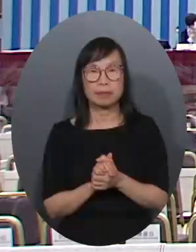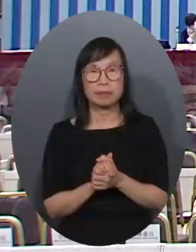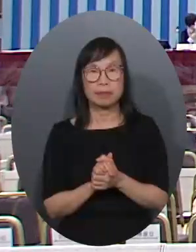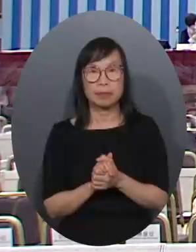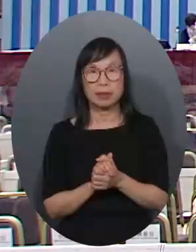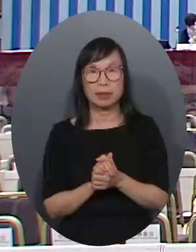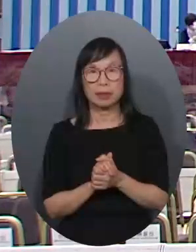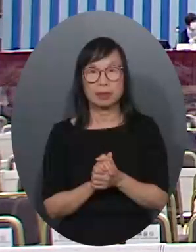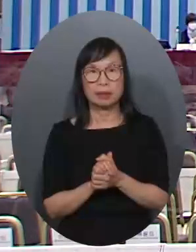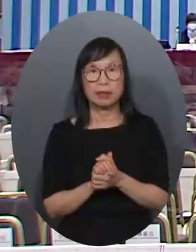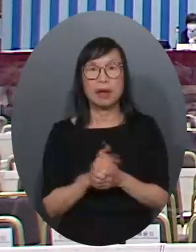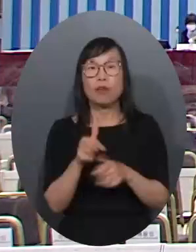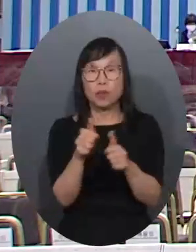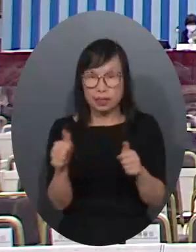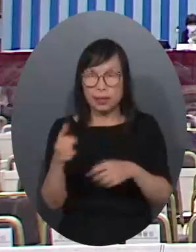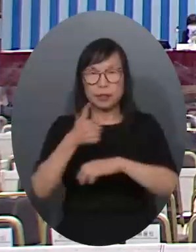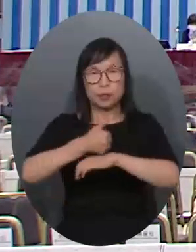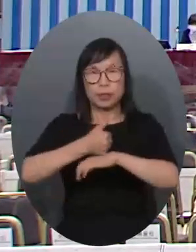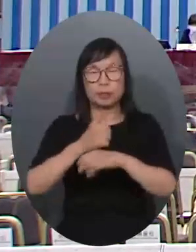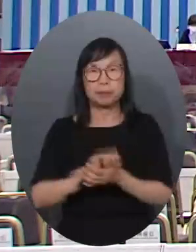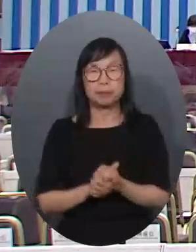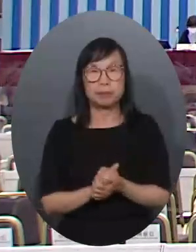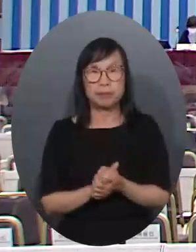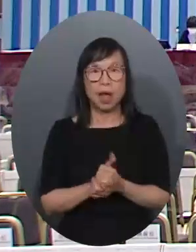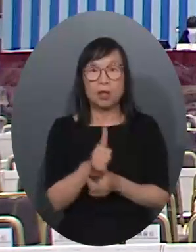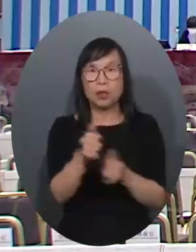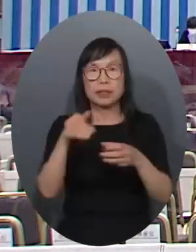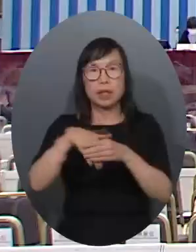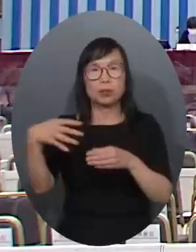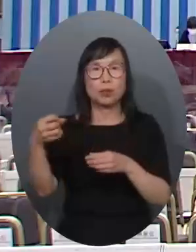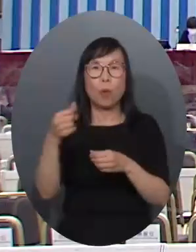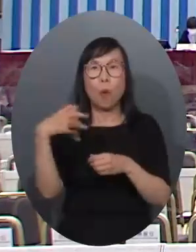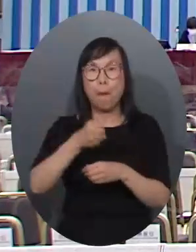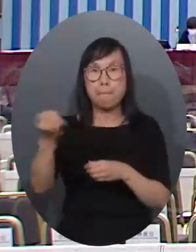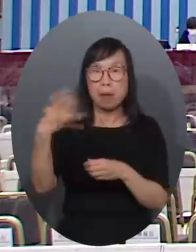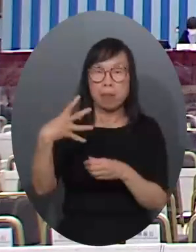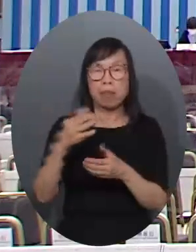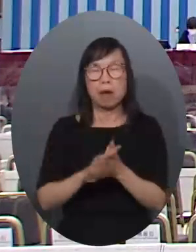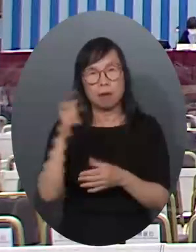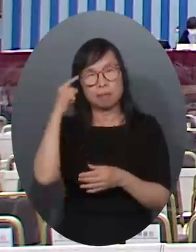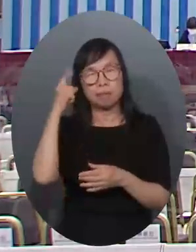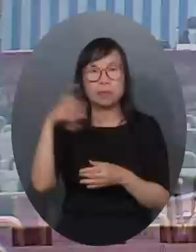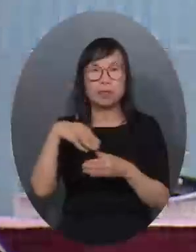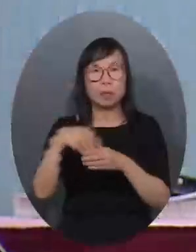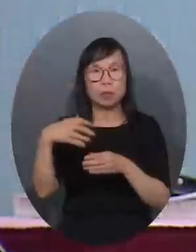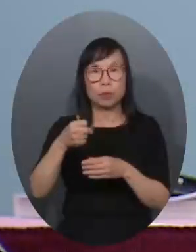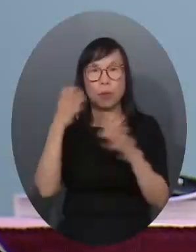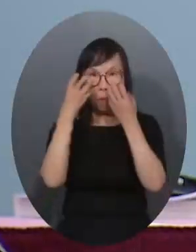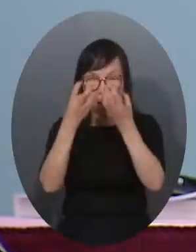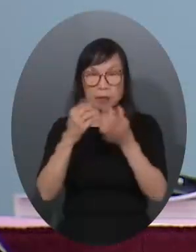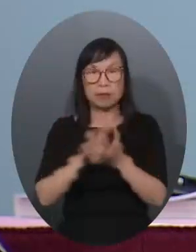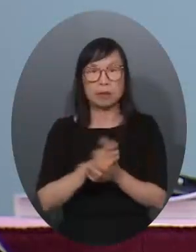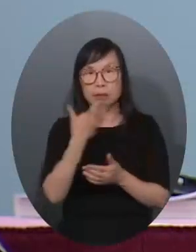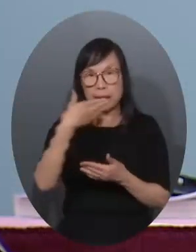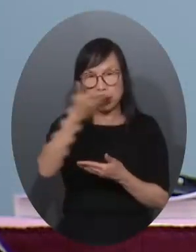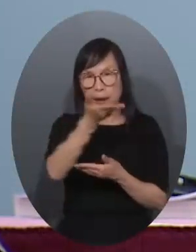Thank you, Chairman, and thank you for the question. We understand shareholders' concerns that it does take a long time to get